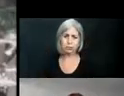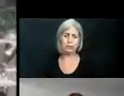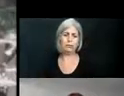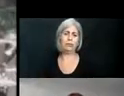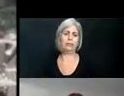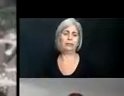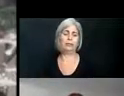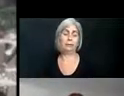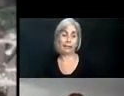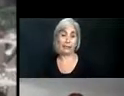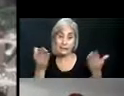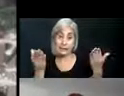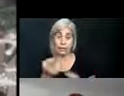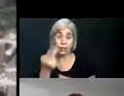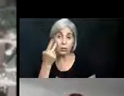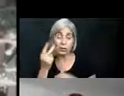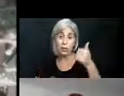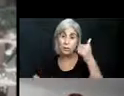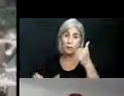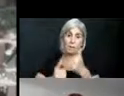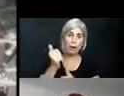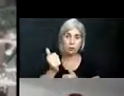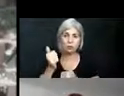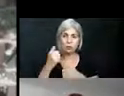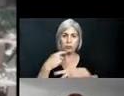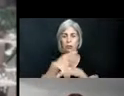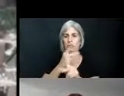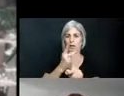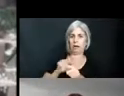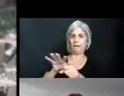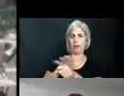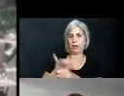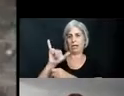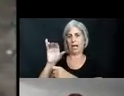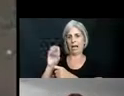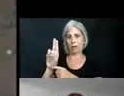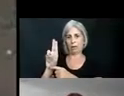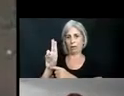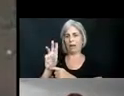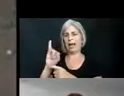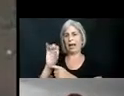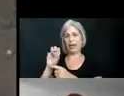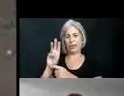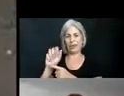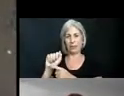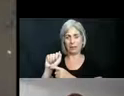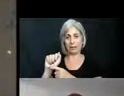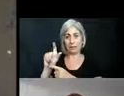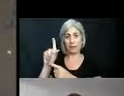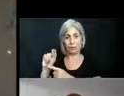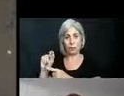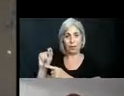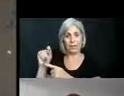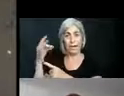So here we see is one of the most productive areas of Iowa in 2018 and then in 2019. So you can see